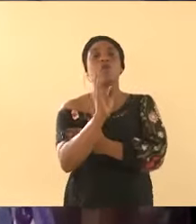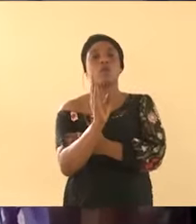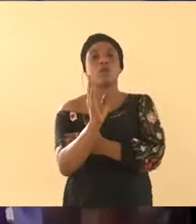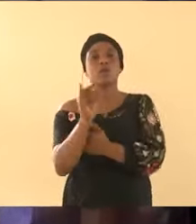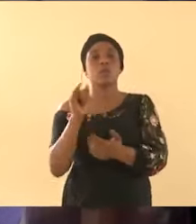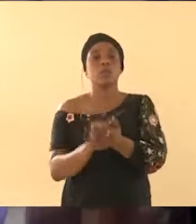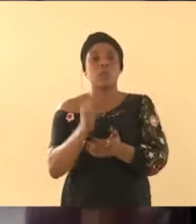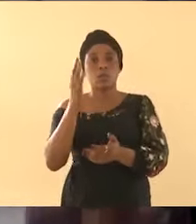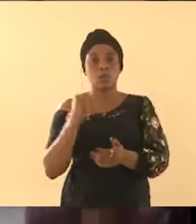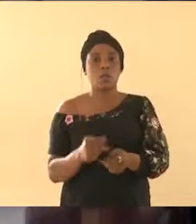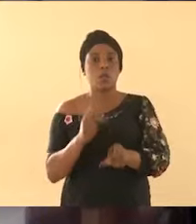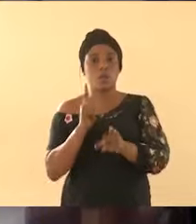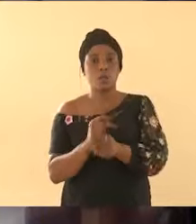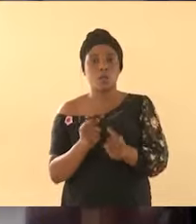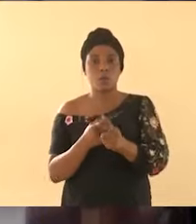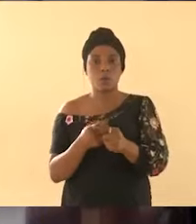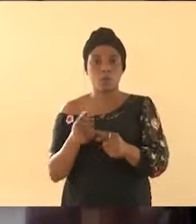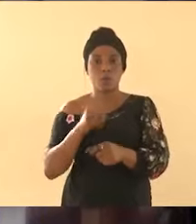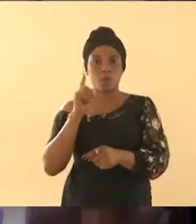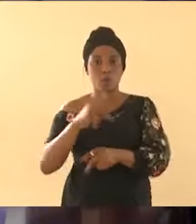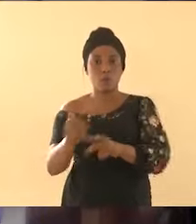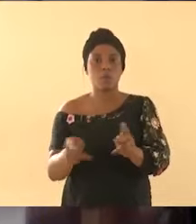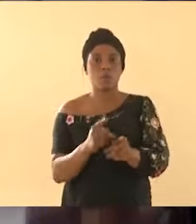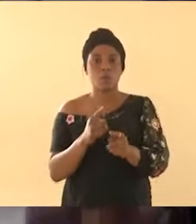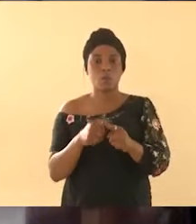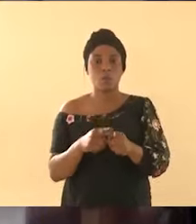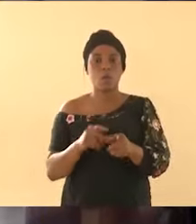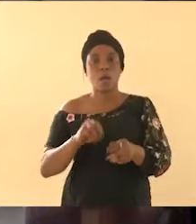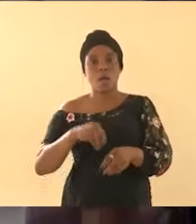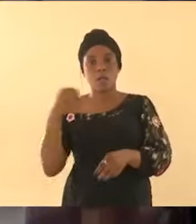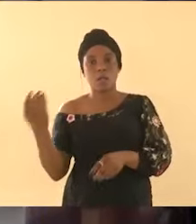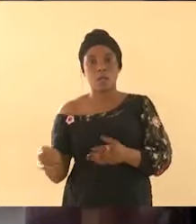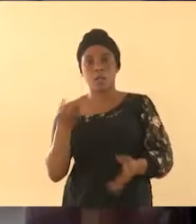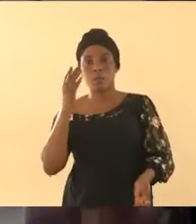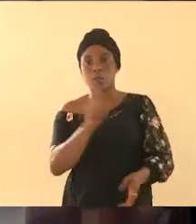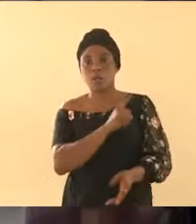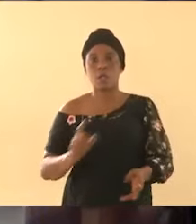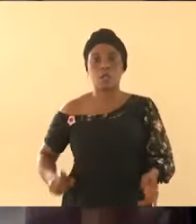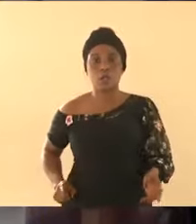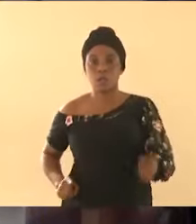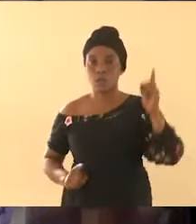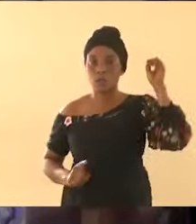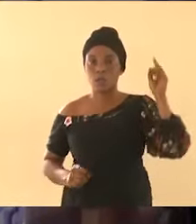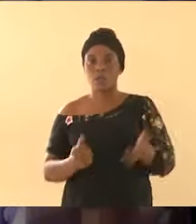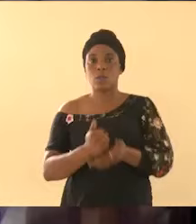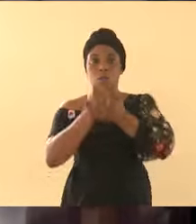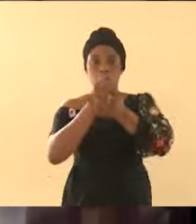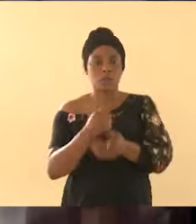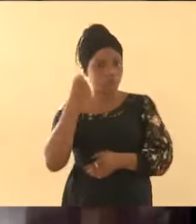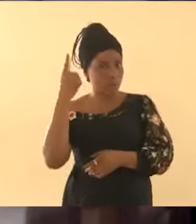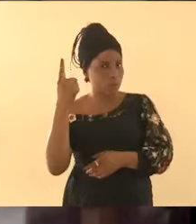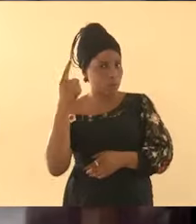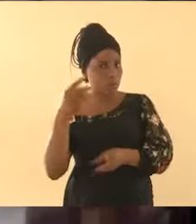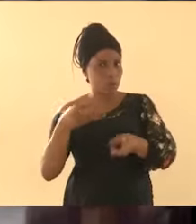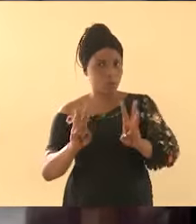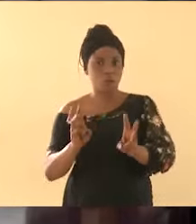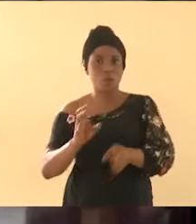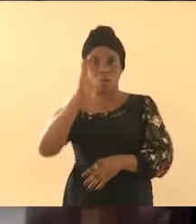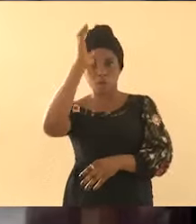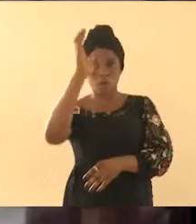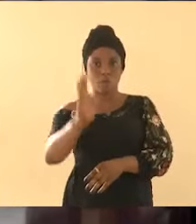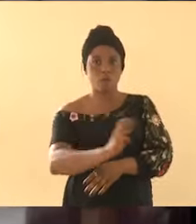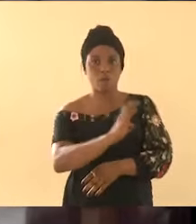of God. And that's why we keep running from one place to the other. May the Lord help us to understand the logic of the